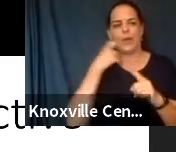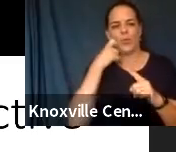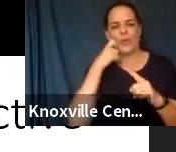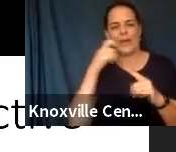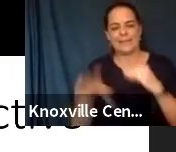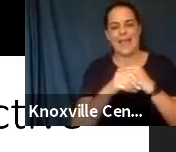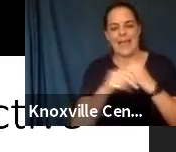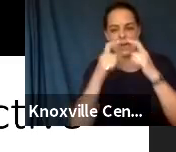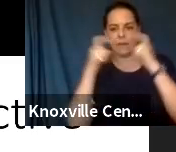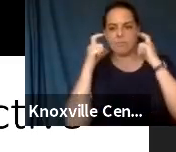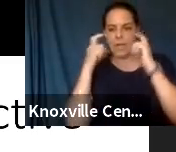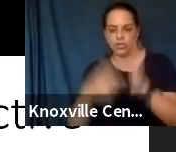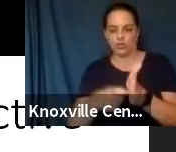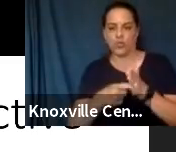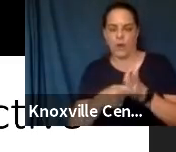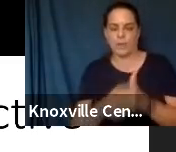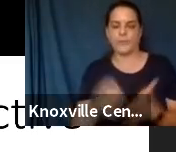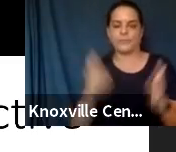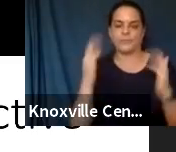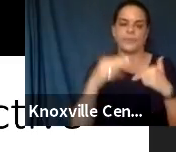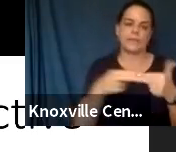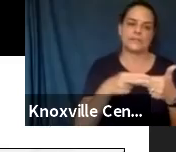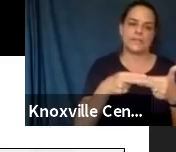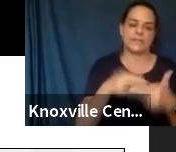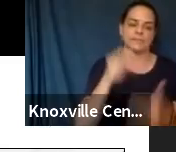mask requirement. Next slide.